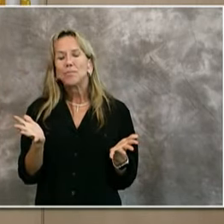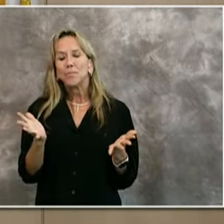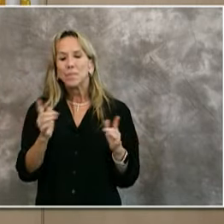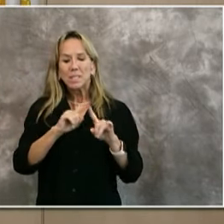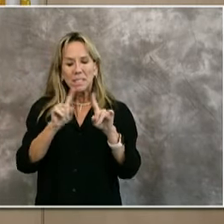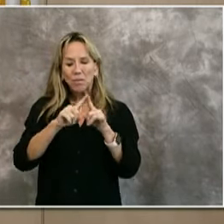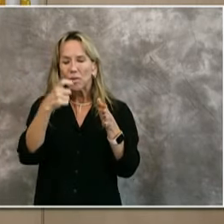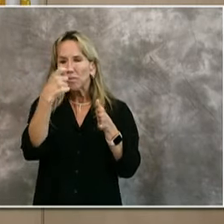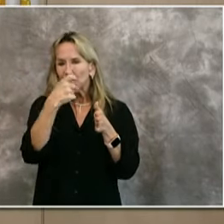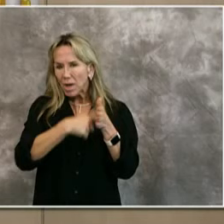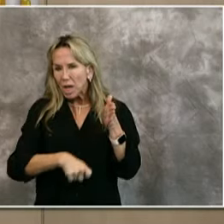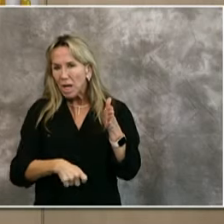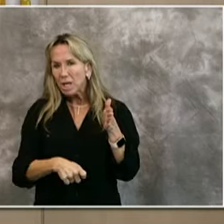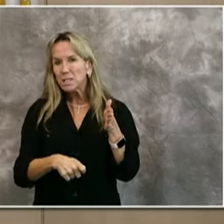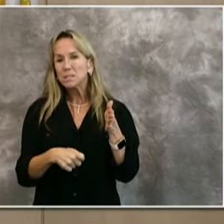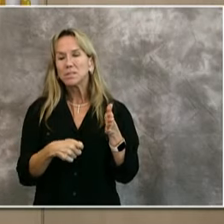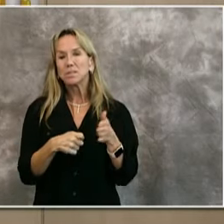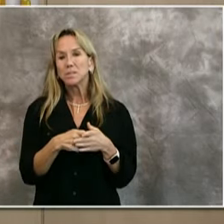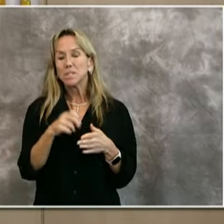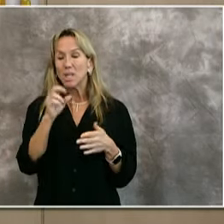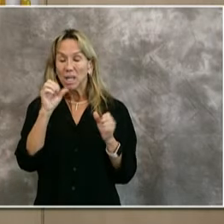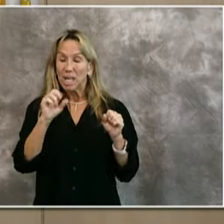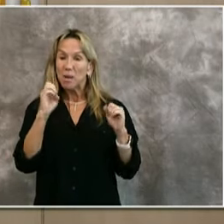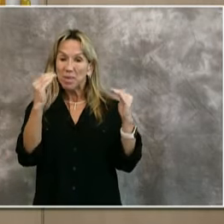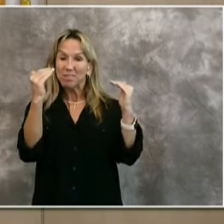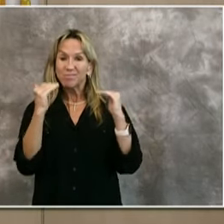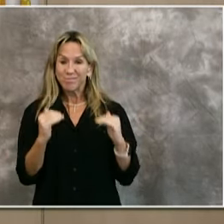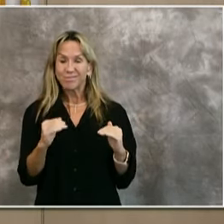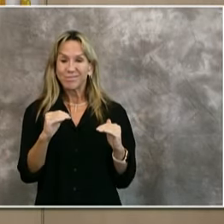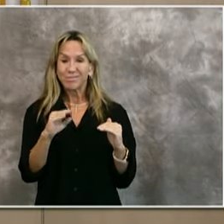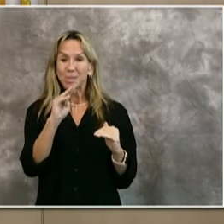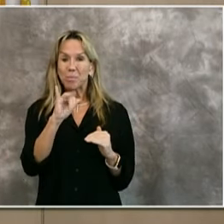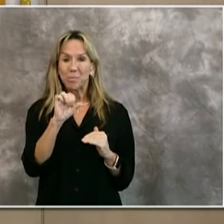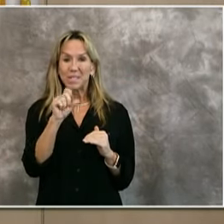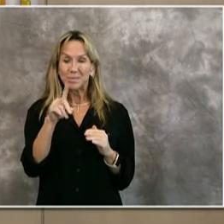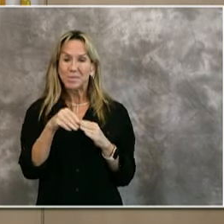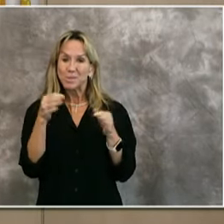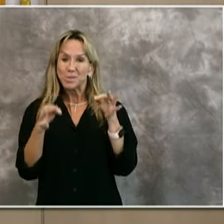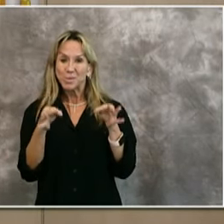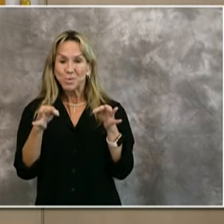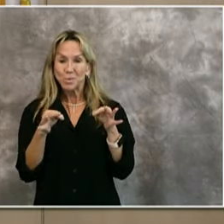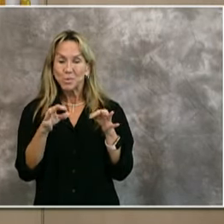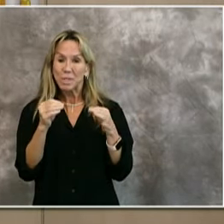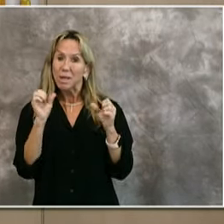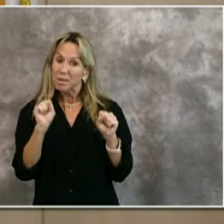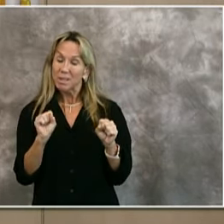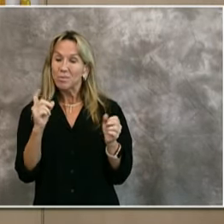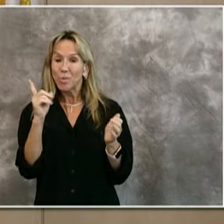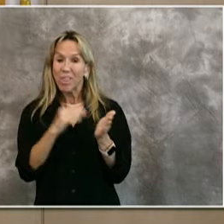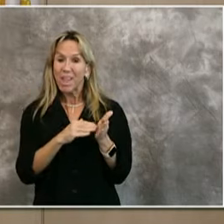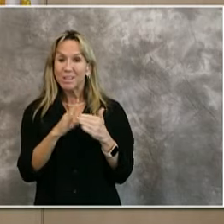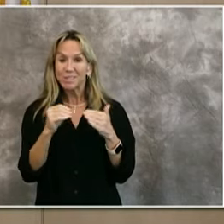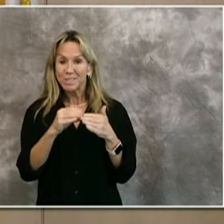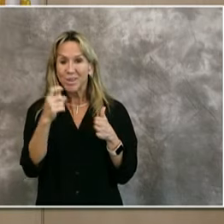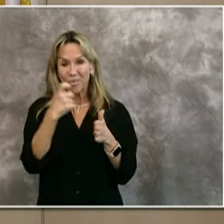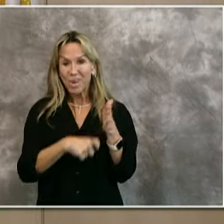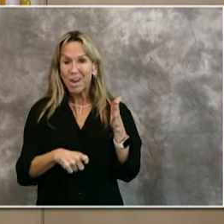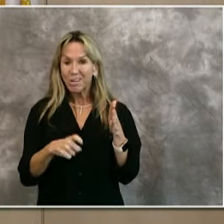fines are just a misdemeanor and subject to a $1,000 fine.